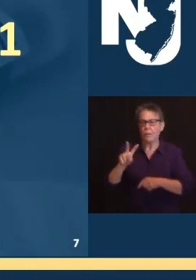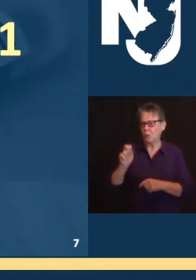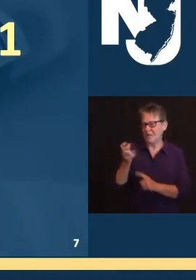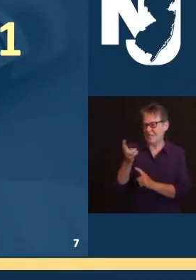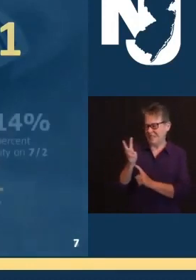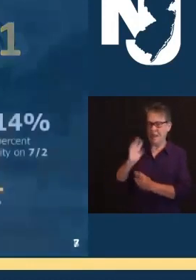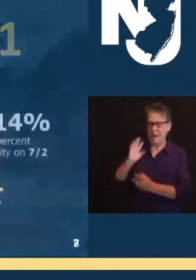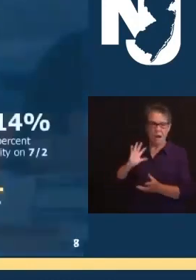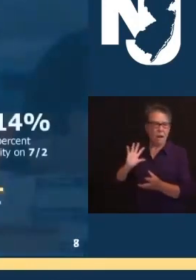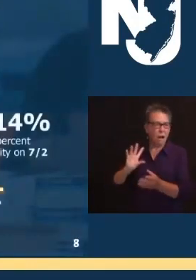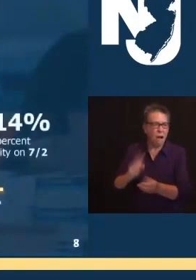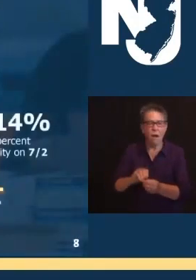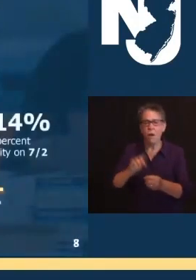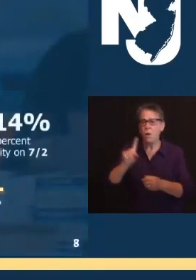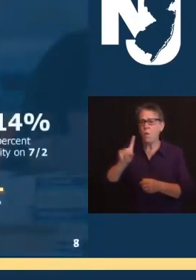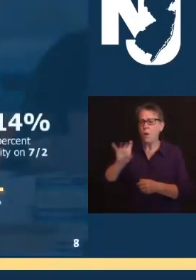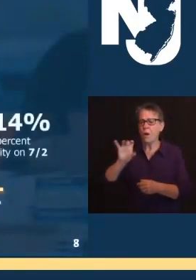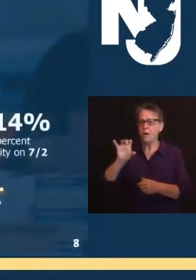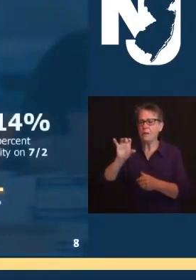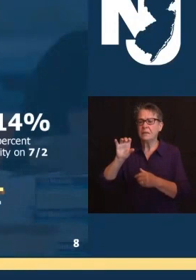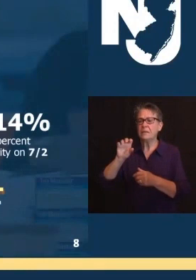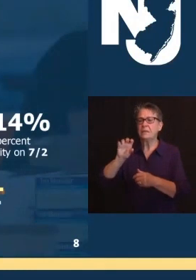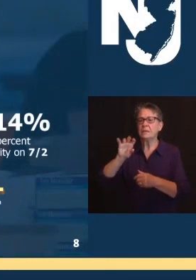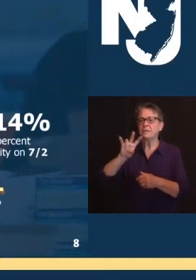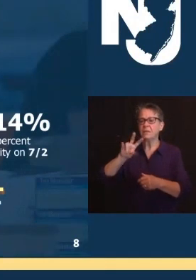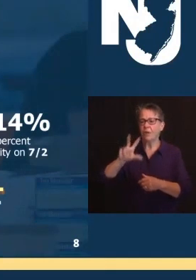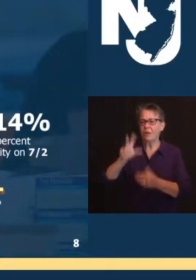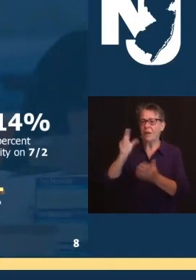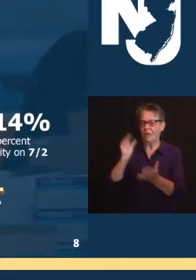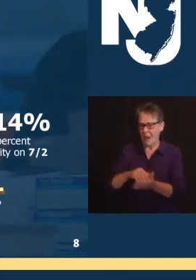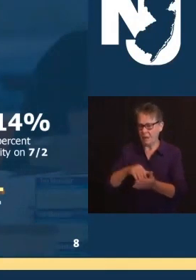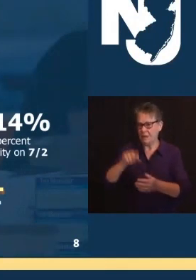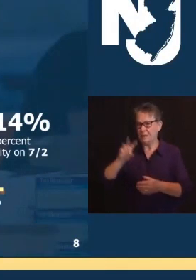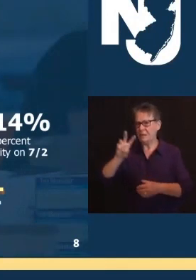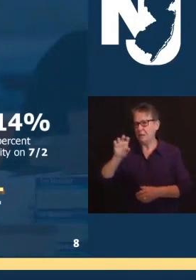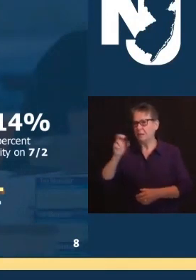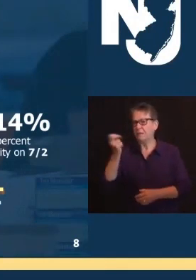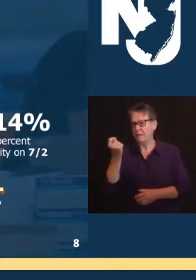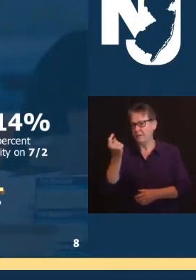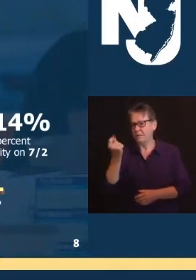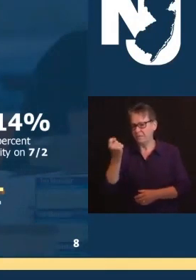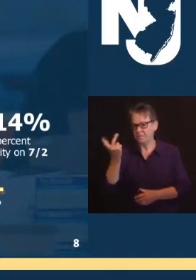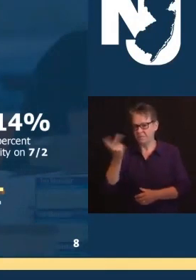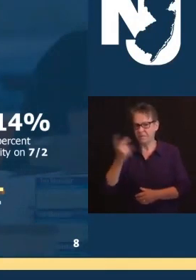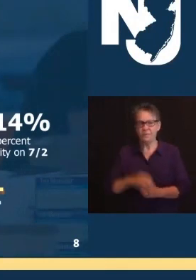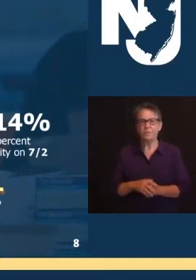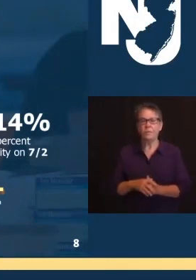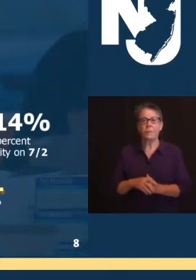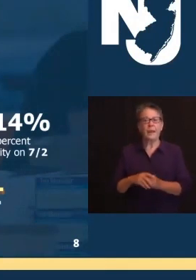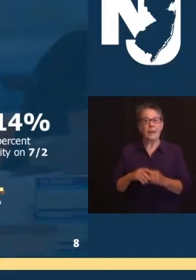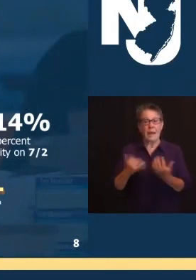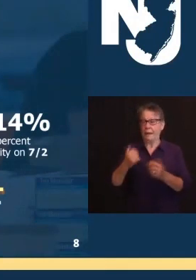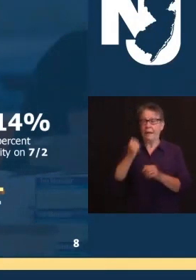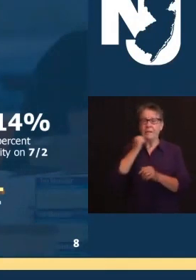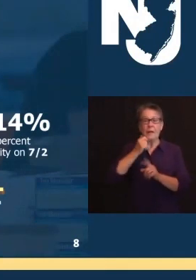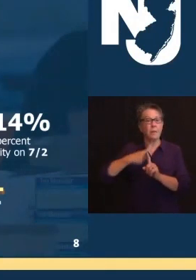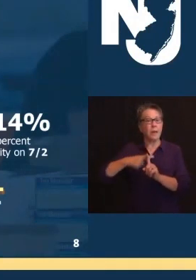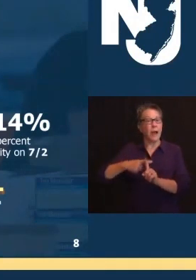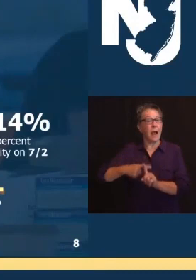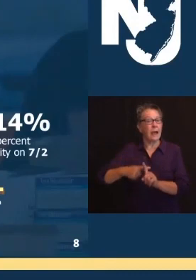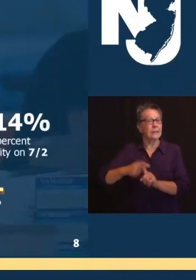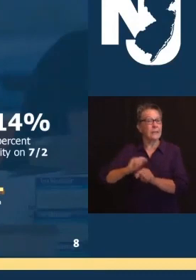173,611. The daily positivity rate was 2.14% for tests recorded on July 2. And Judy,